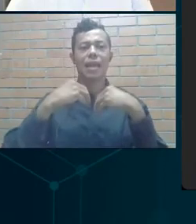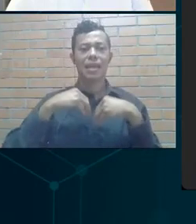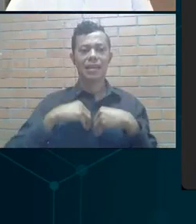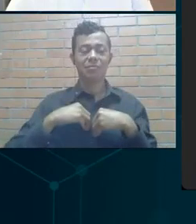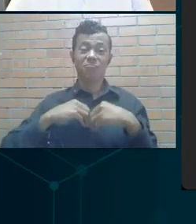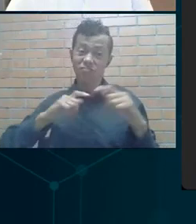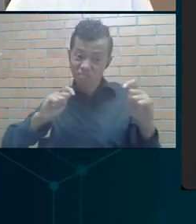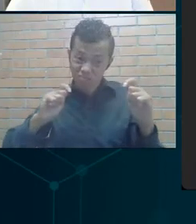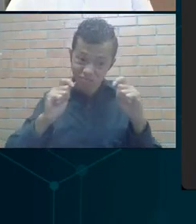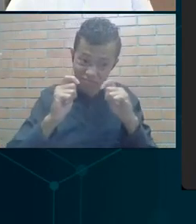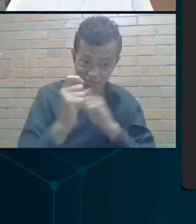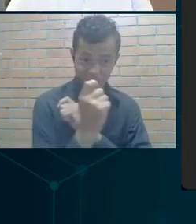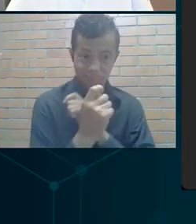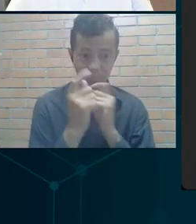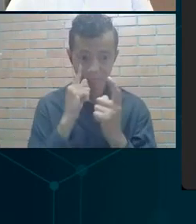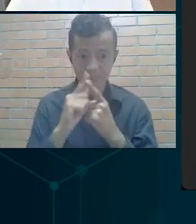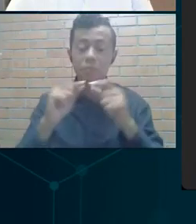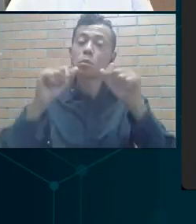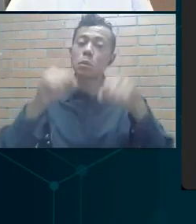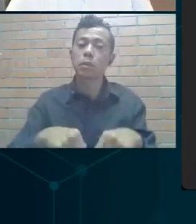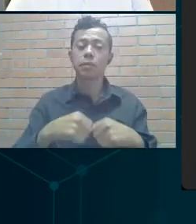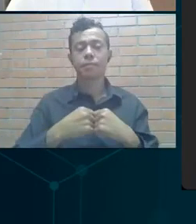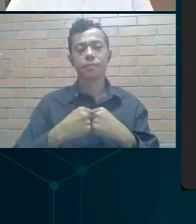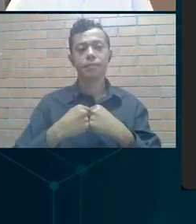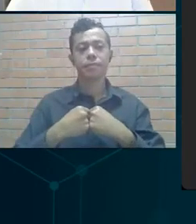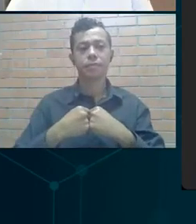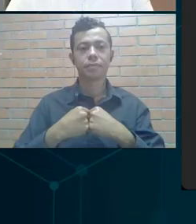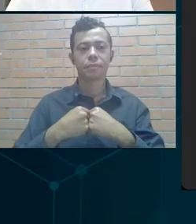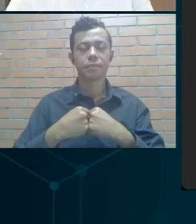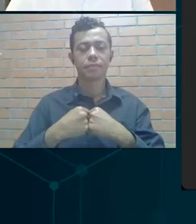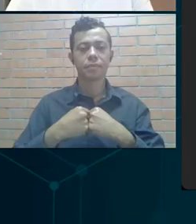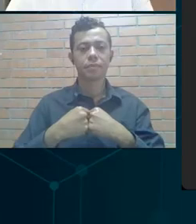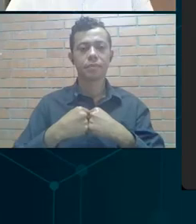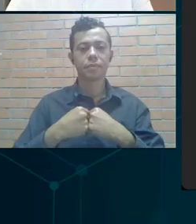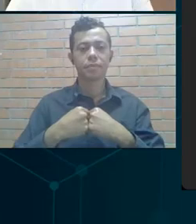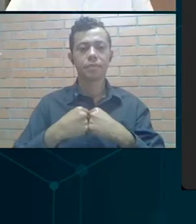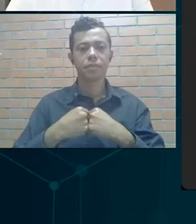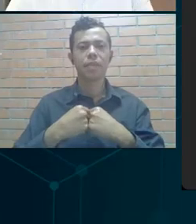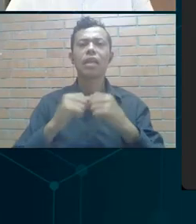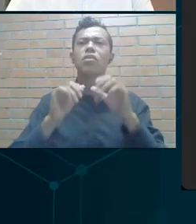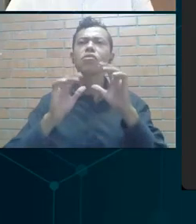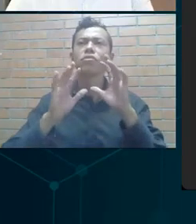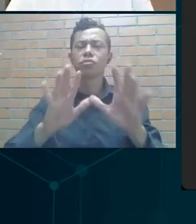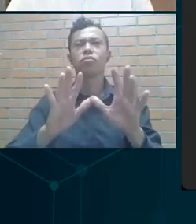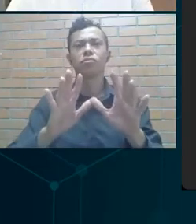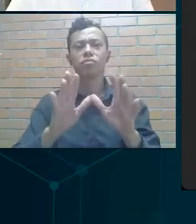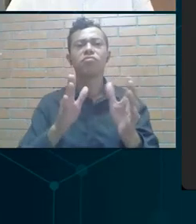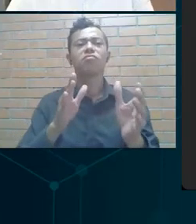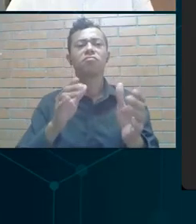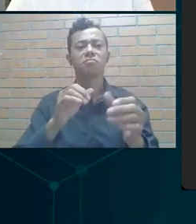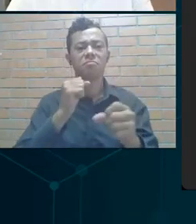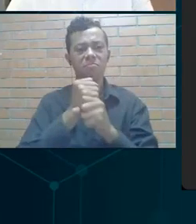that happens to be their business model. But now I think they're trying now to give something back. But